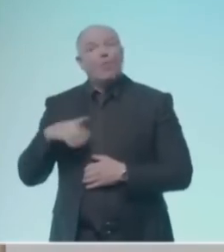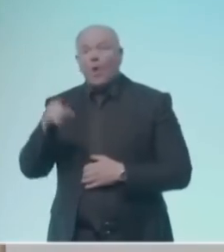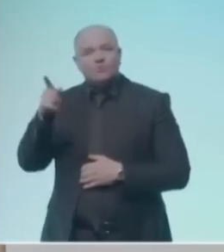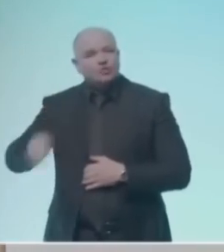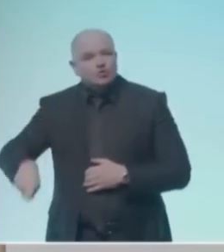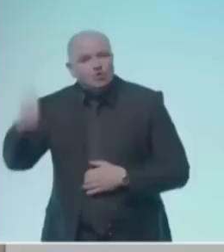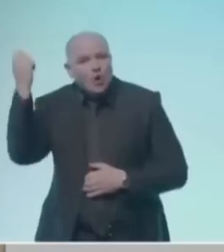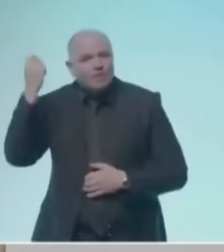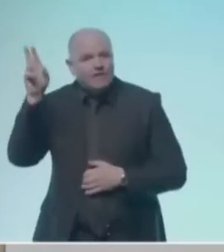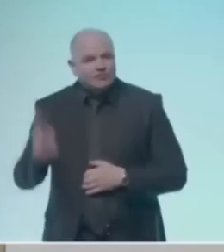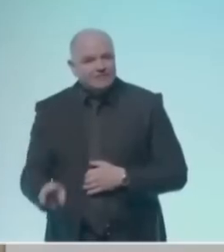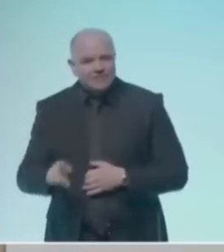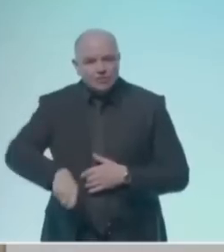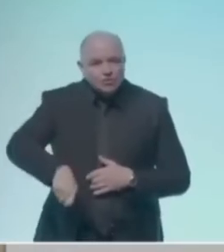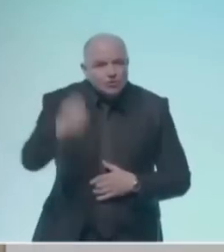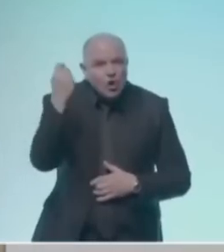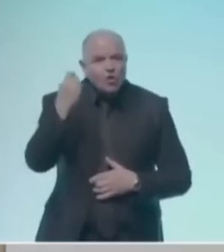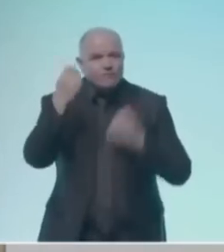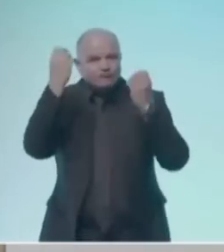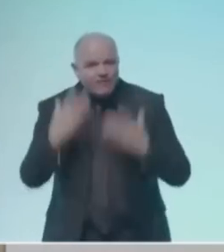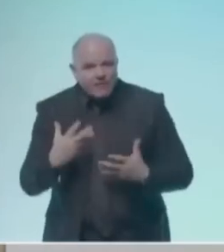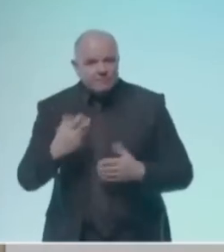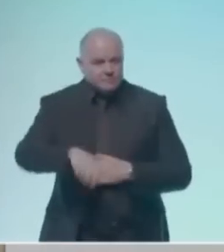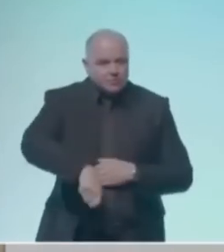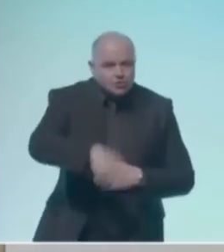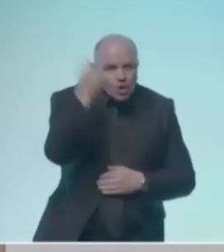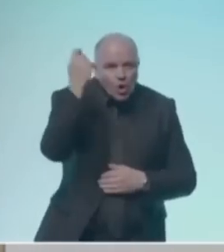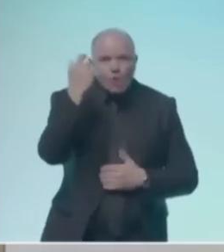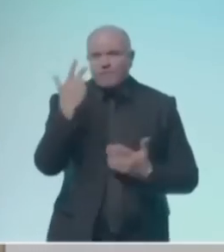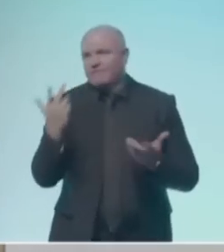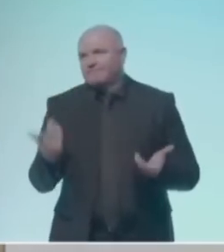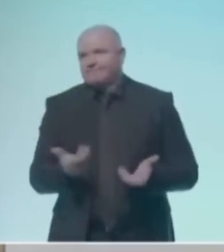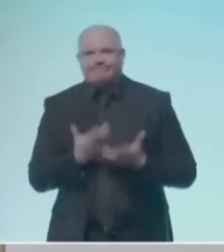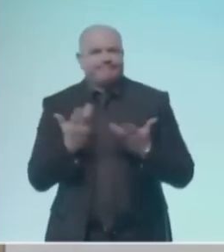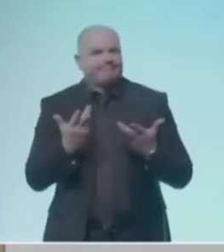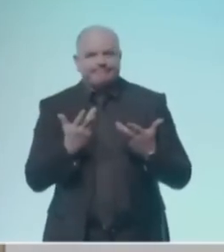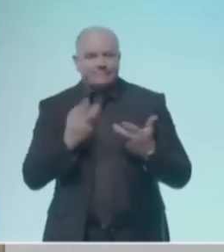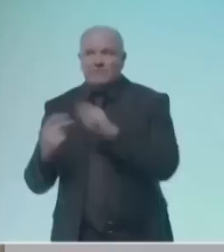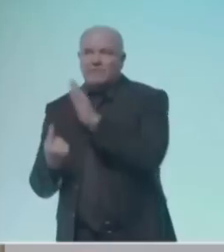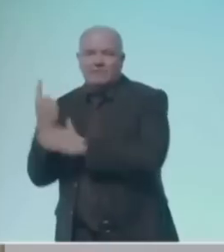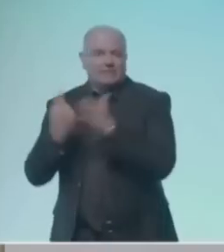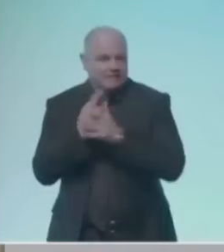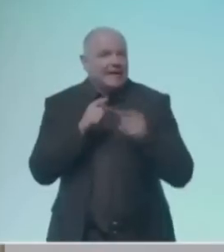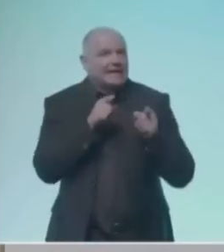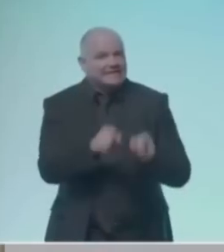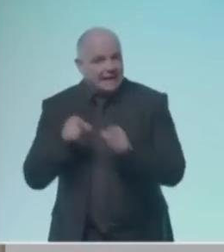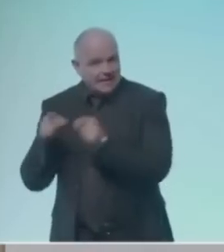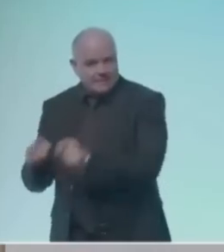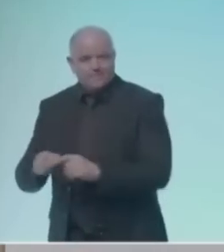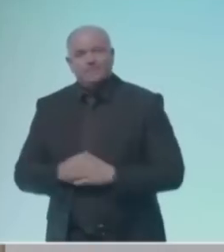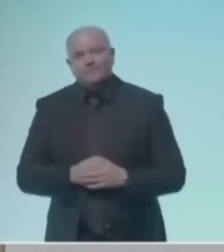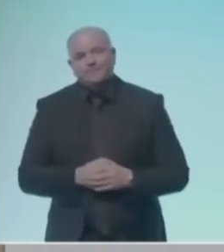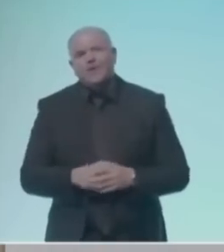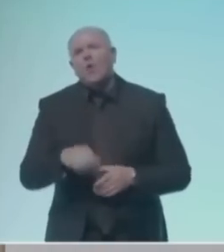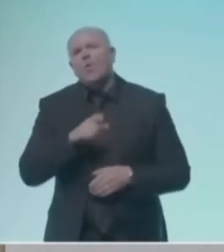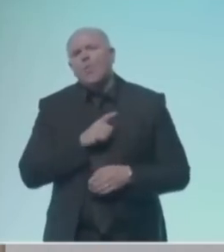These adversaries are ideologically motivated rather than financially motivated. Disclosing this threat